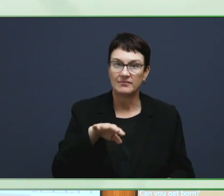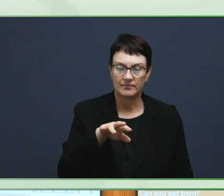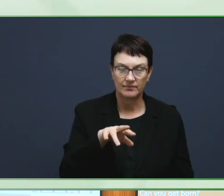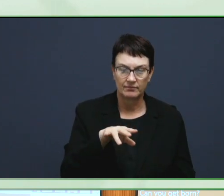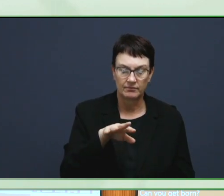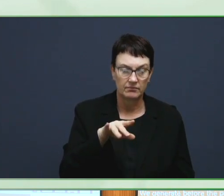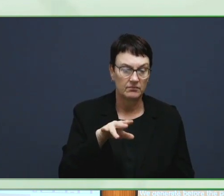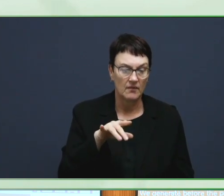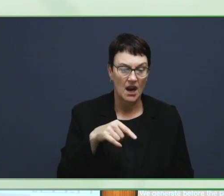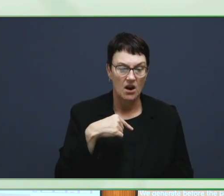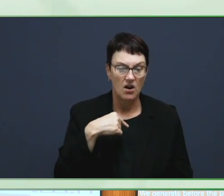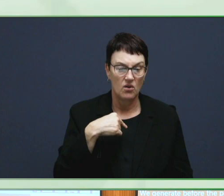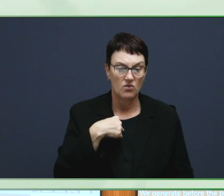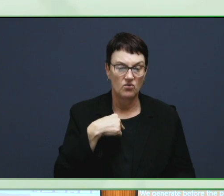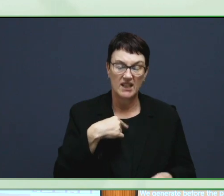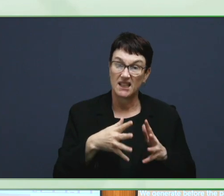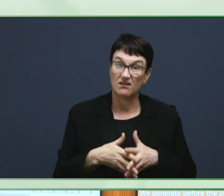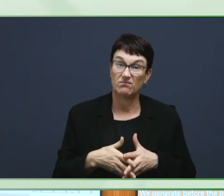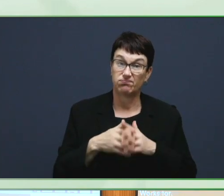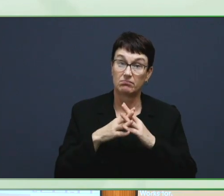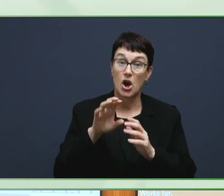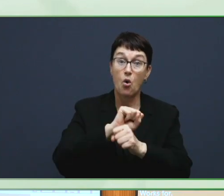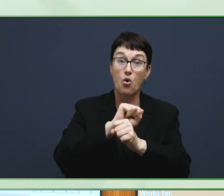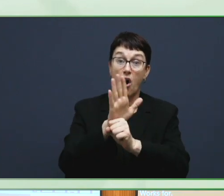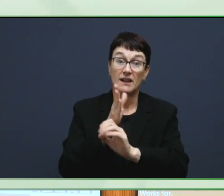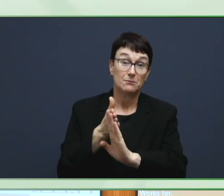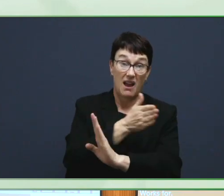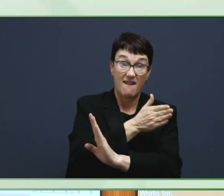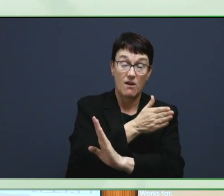for deaf, blind,